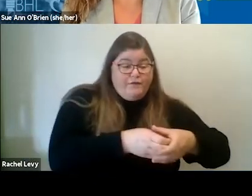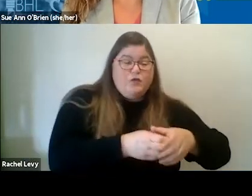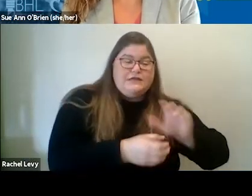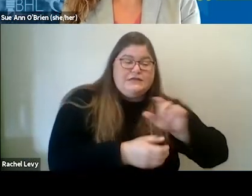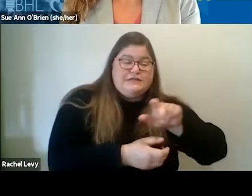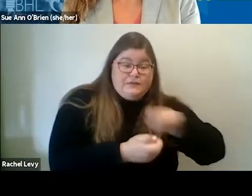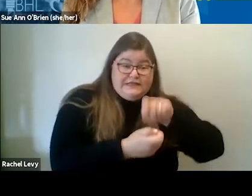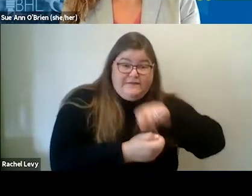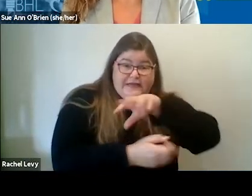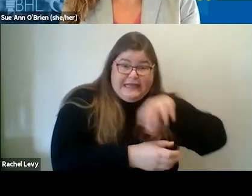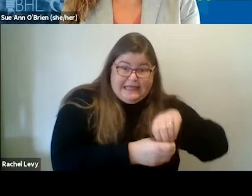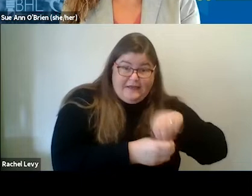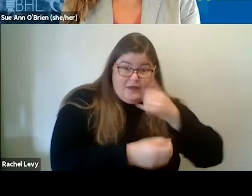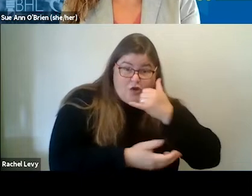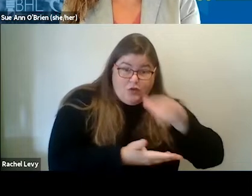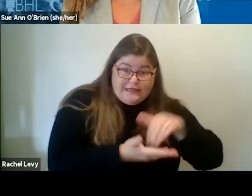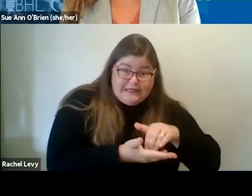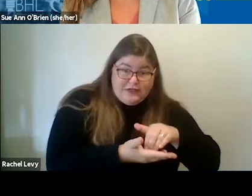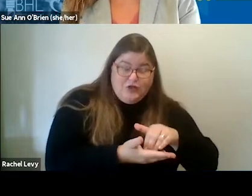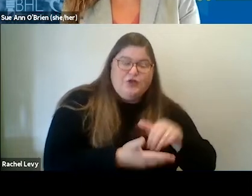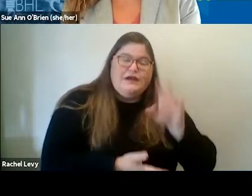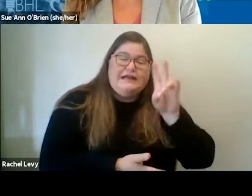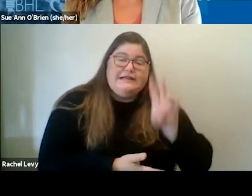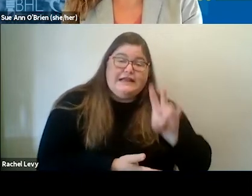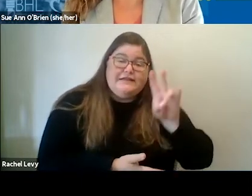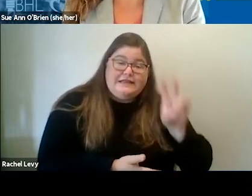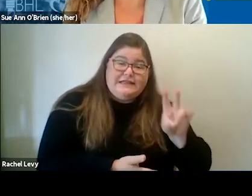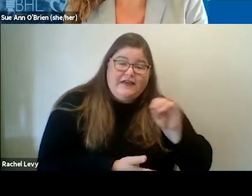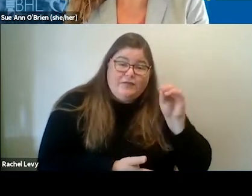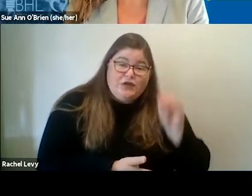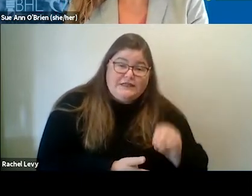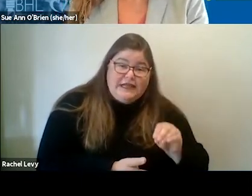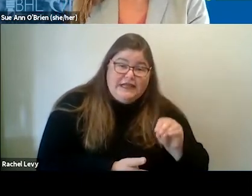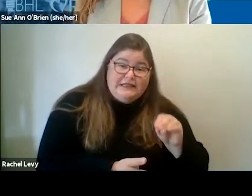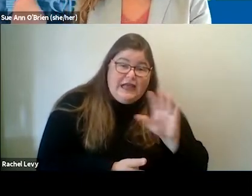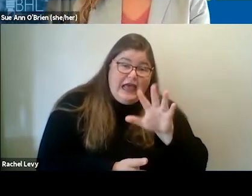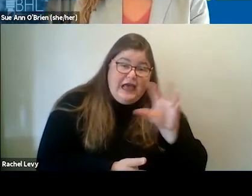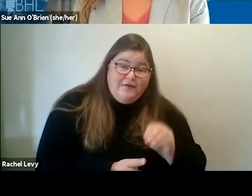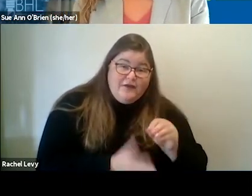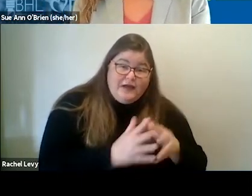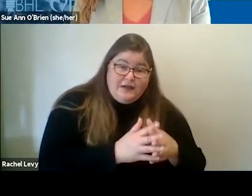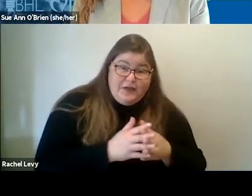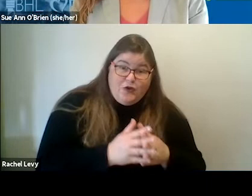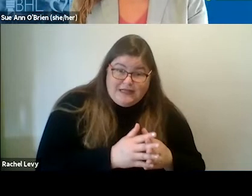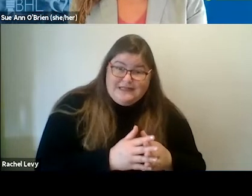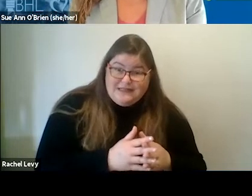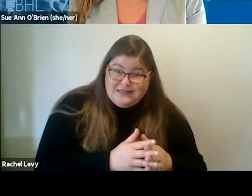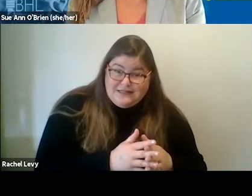center side, is comprised of 77% of African Americans. Given